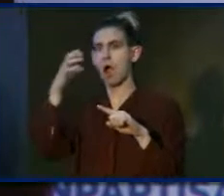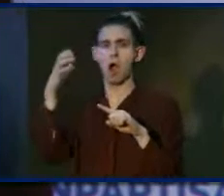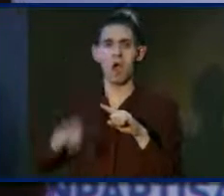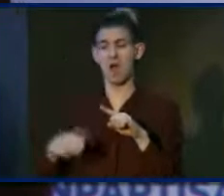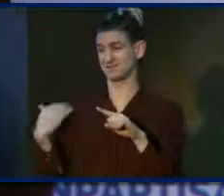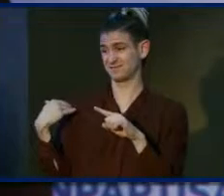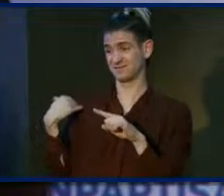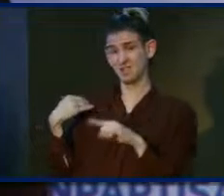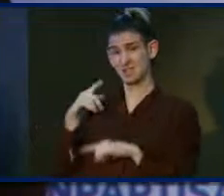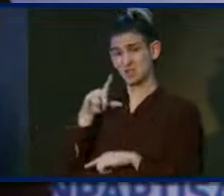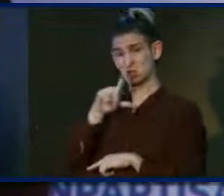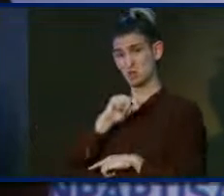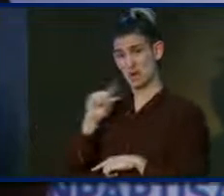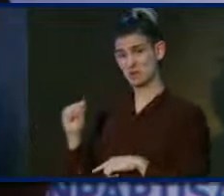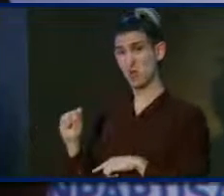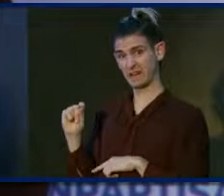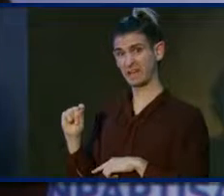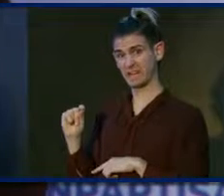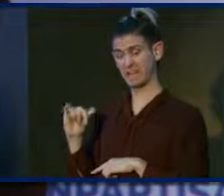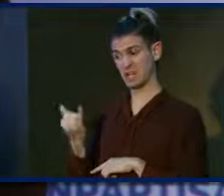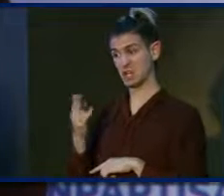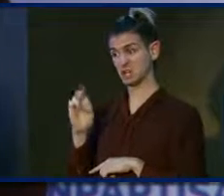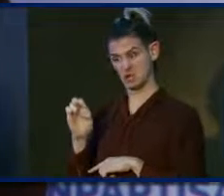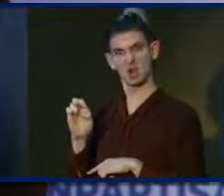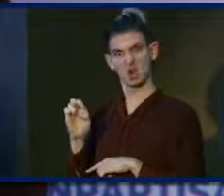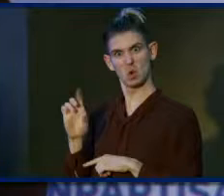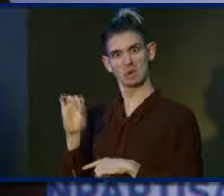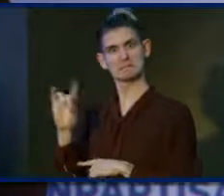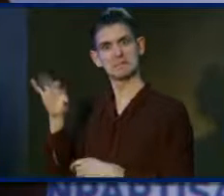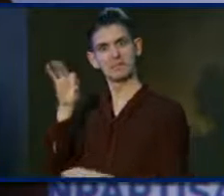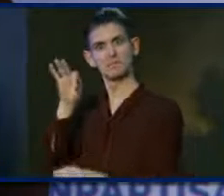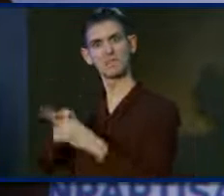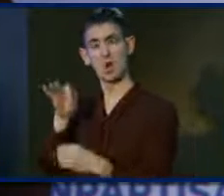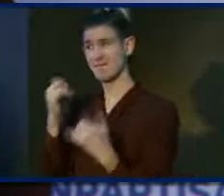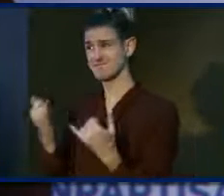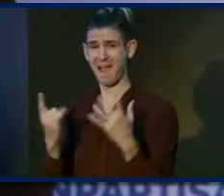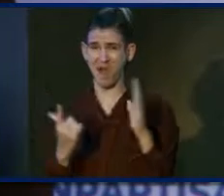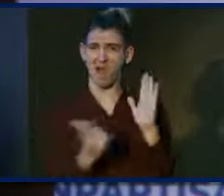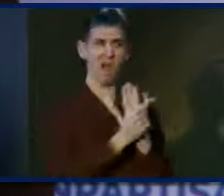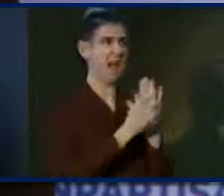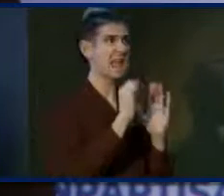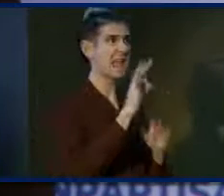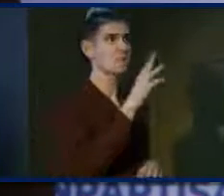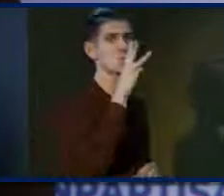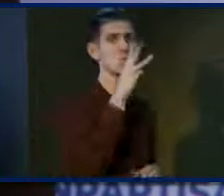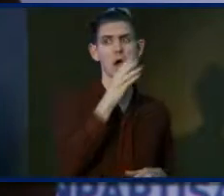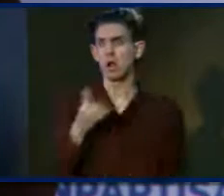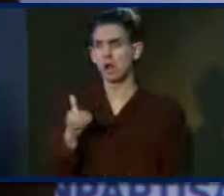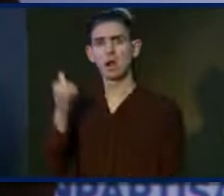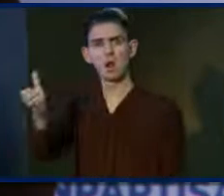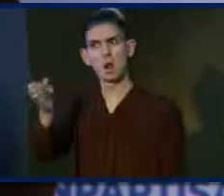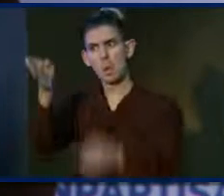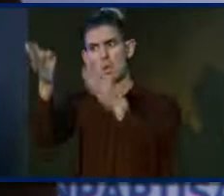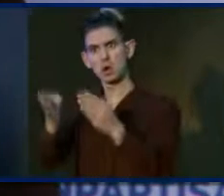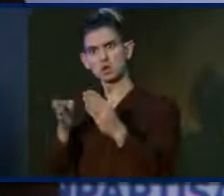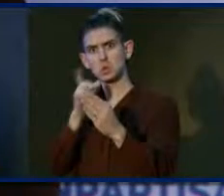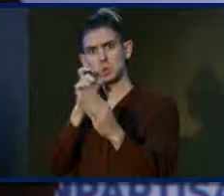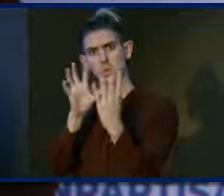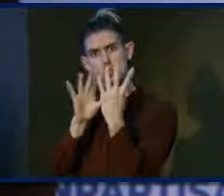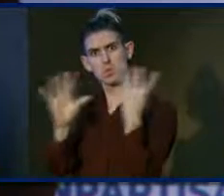June in 2020, and now it is literally a crime to give someone a bottle of water as they stand in line to cast their